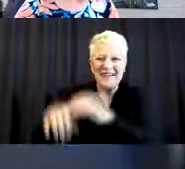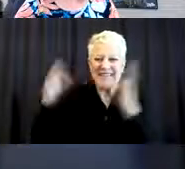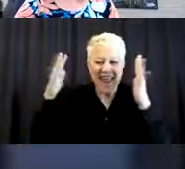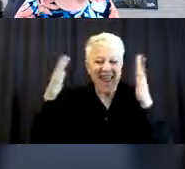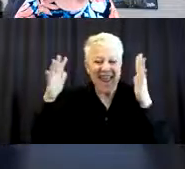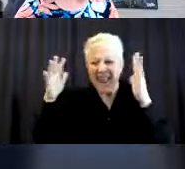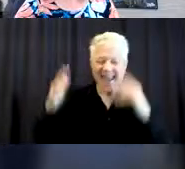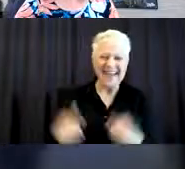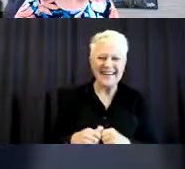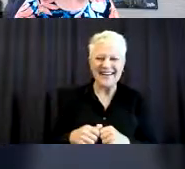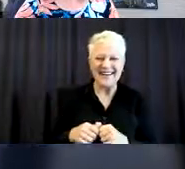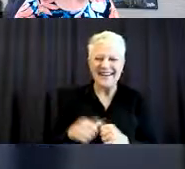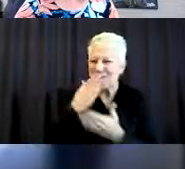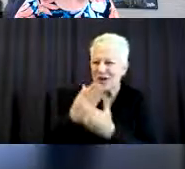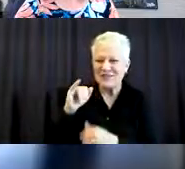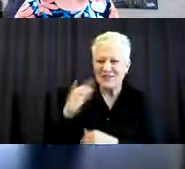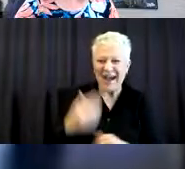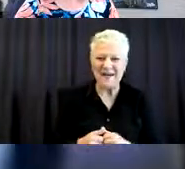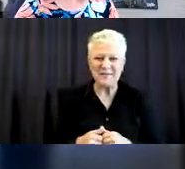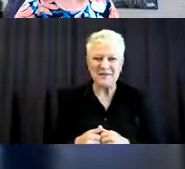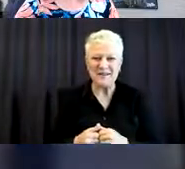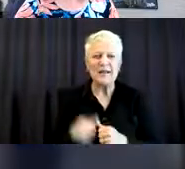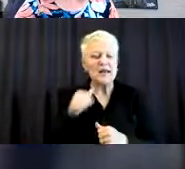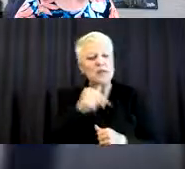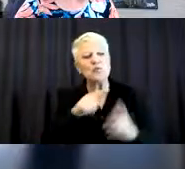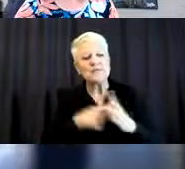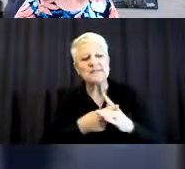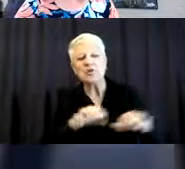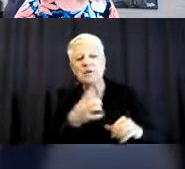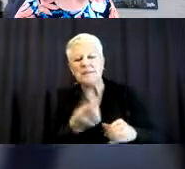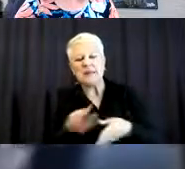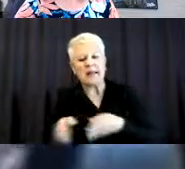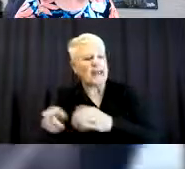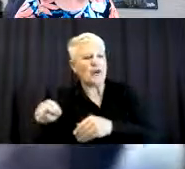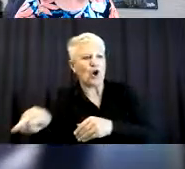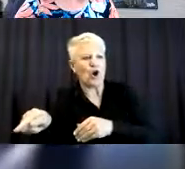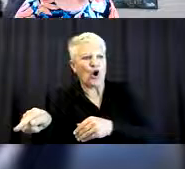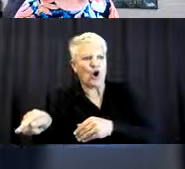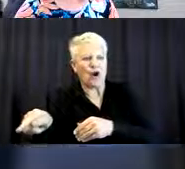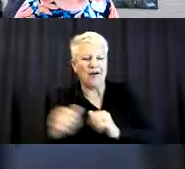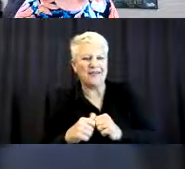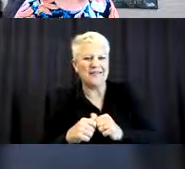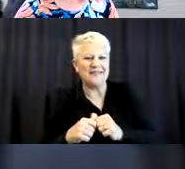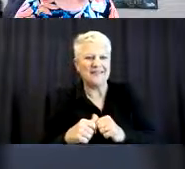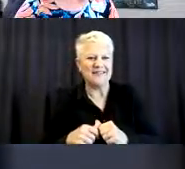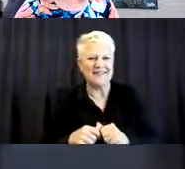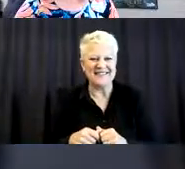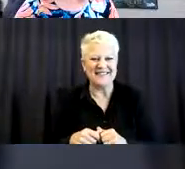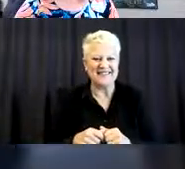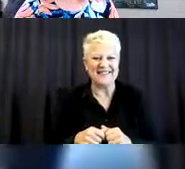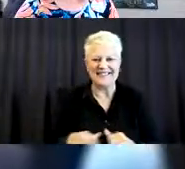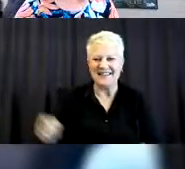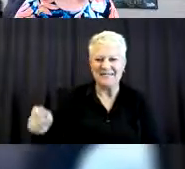Yay! That's Good another job! approach where you kind of start doing something and just let her do it. That's what she does right